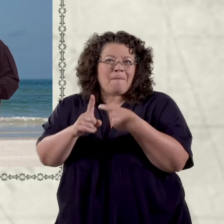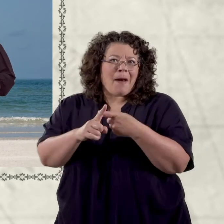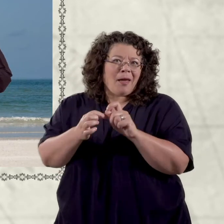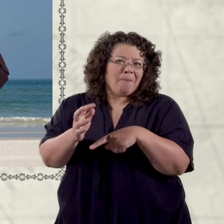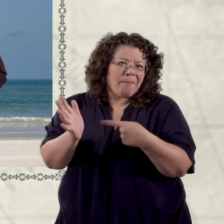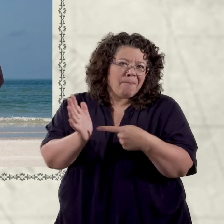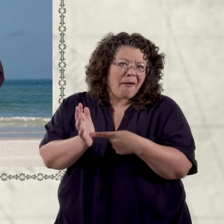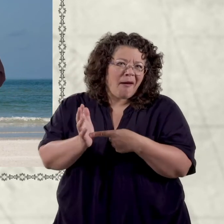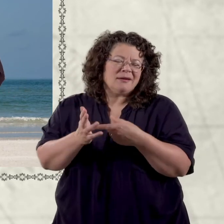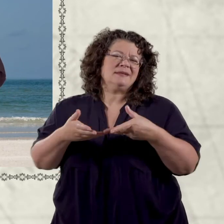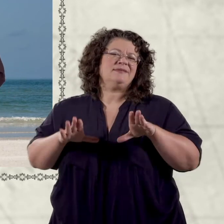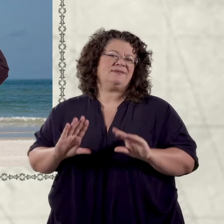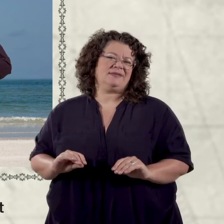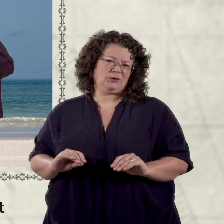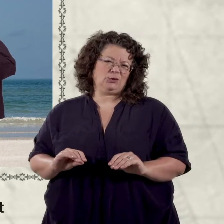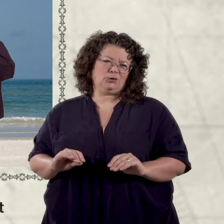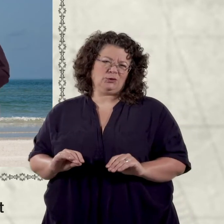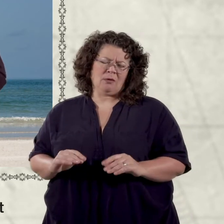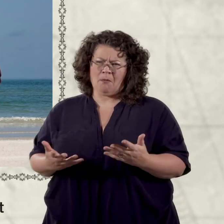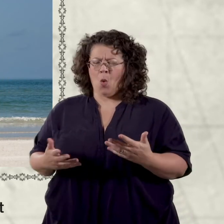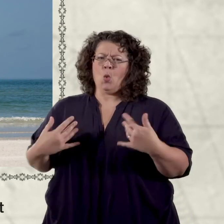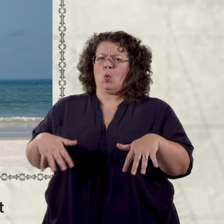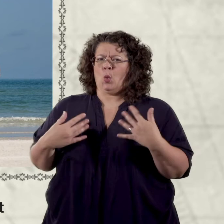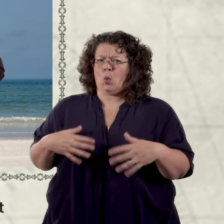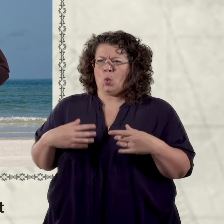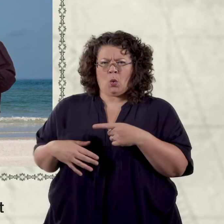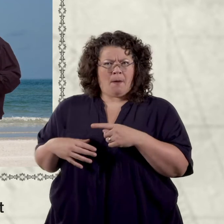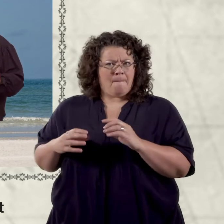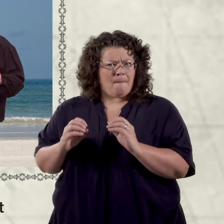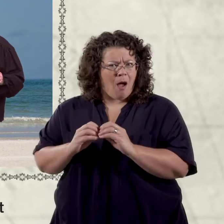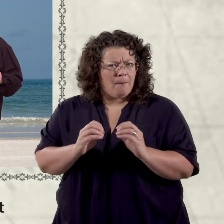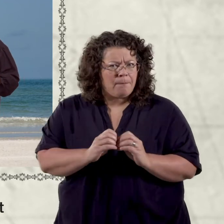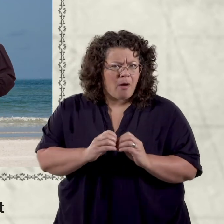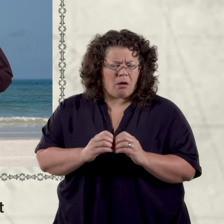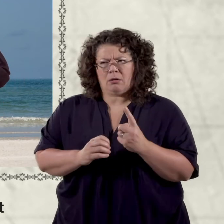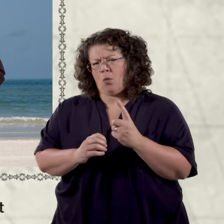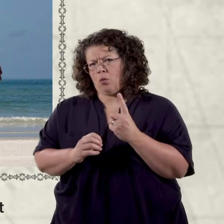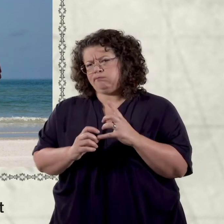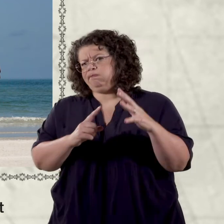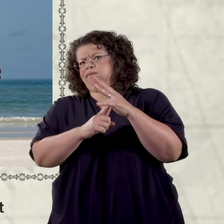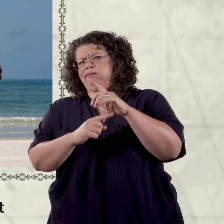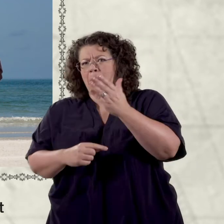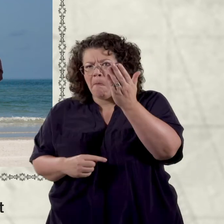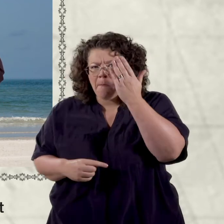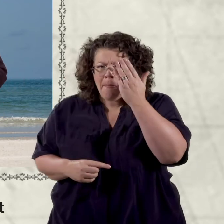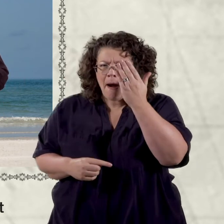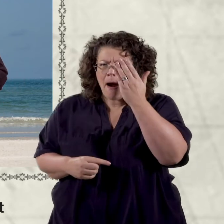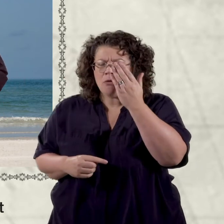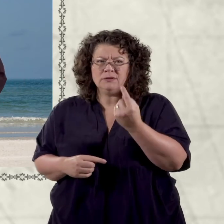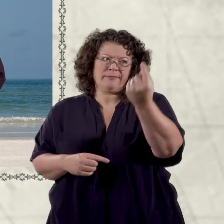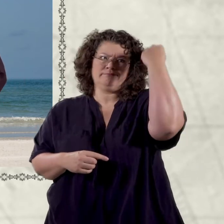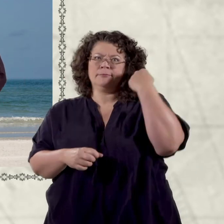had come to an end. But there's no question that Black Bart was the finest pirate of them